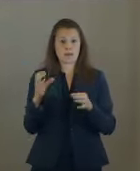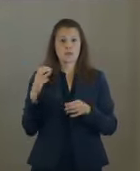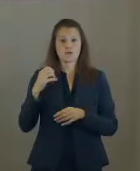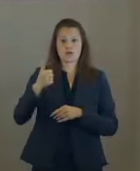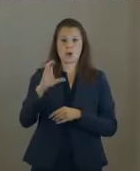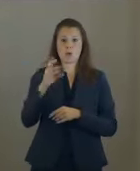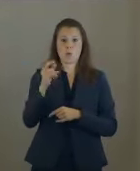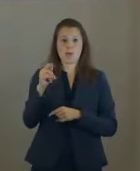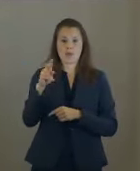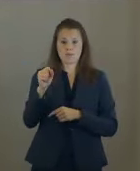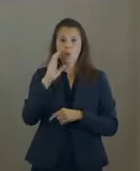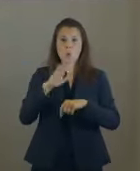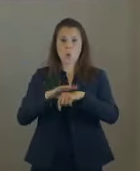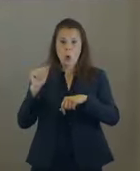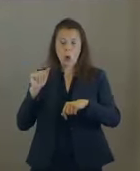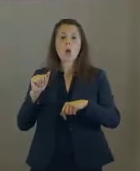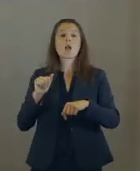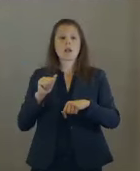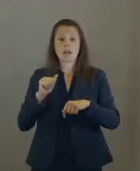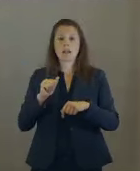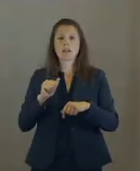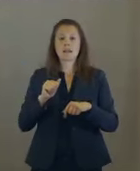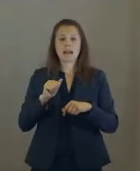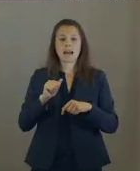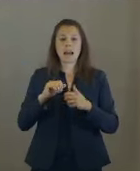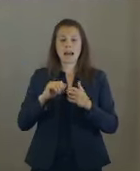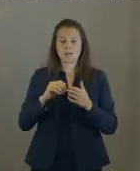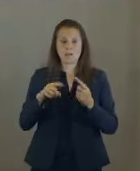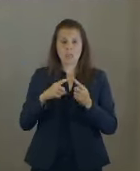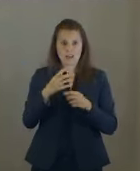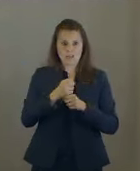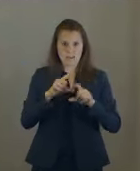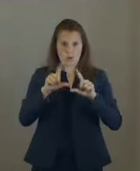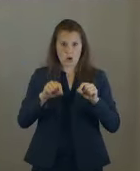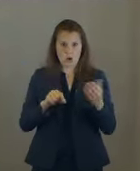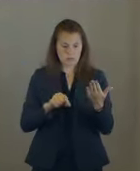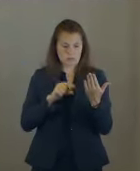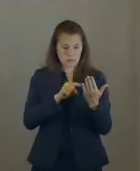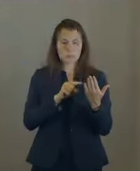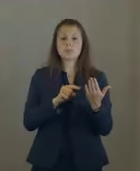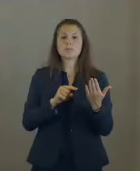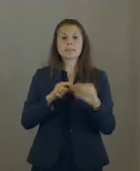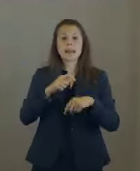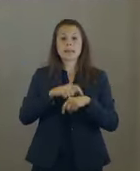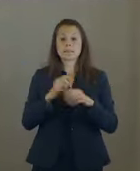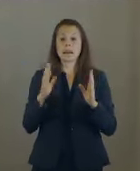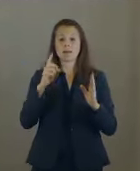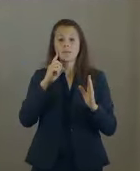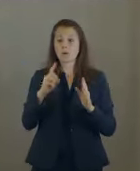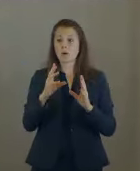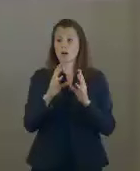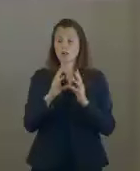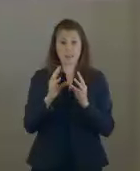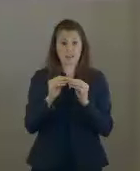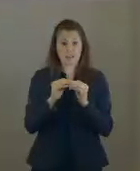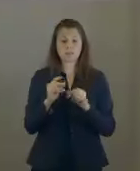call on attendees in the order in which we receive the request to speak. The public comment timeframe for speaking will be 2